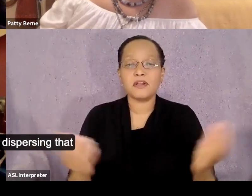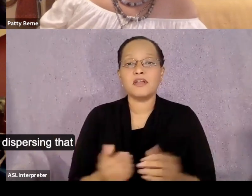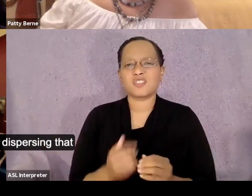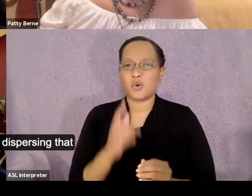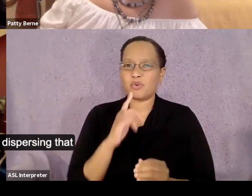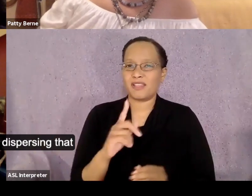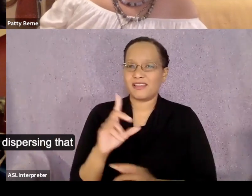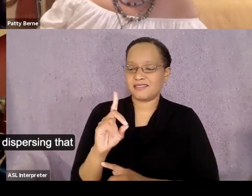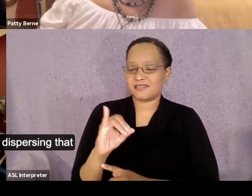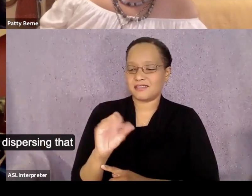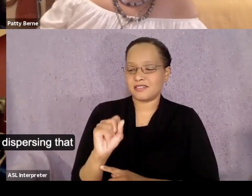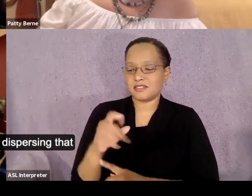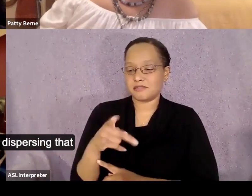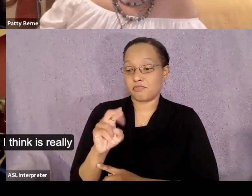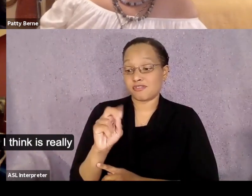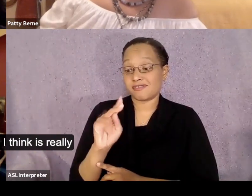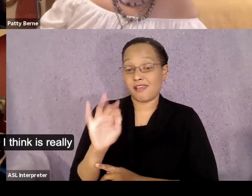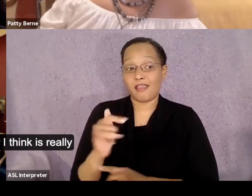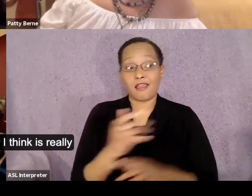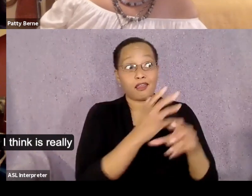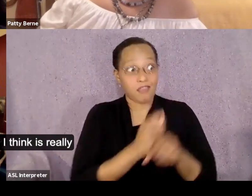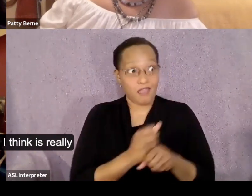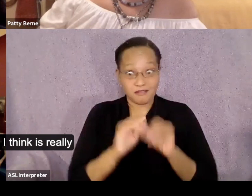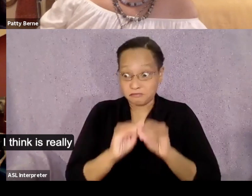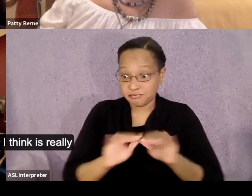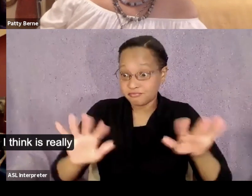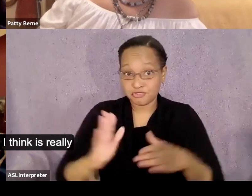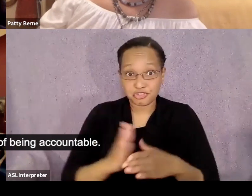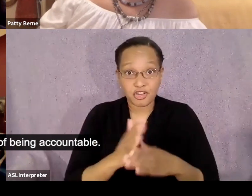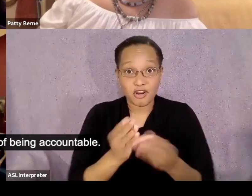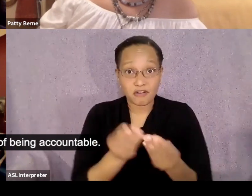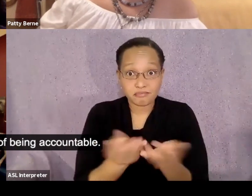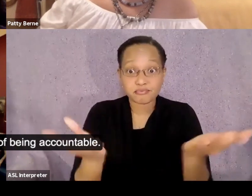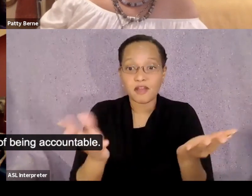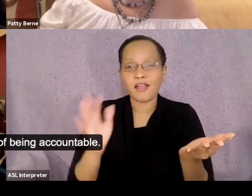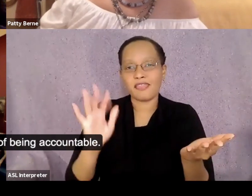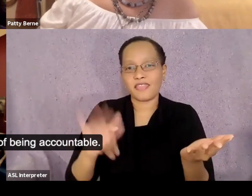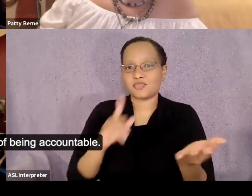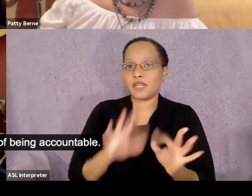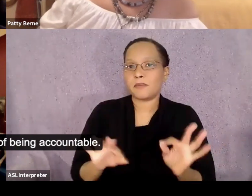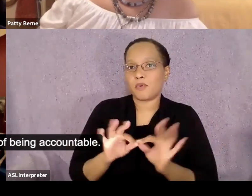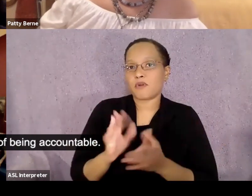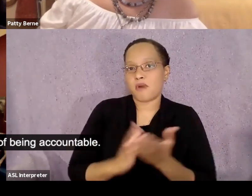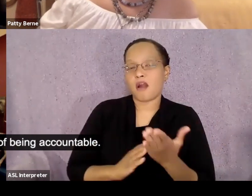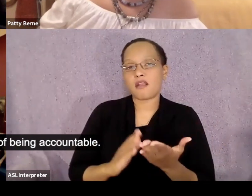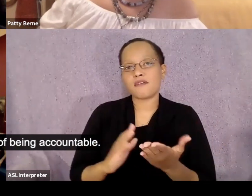dispersing that, um, I think is really part of being accountable.